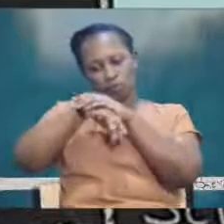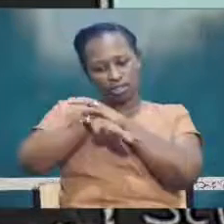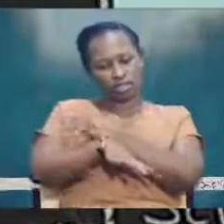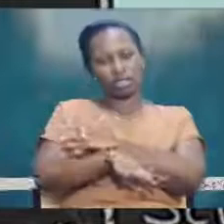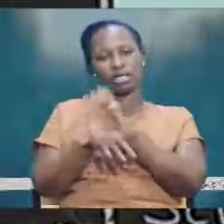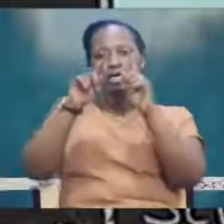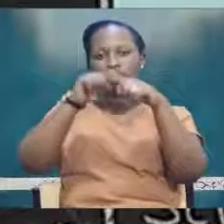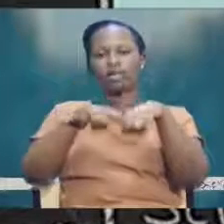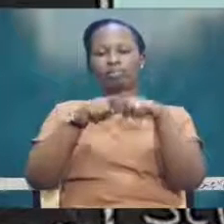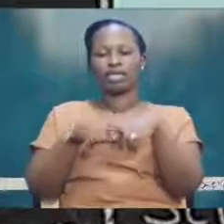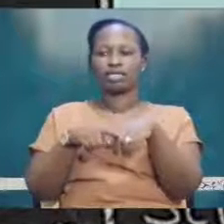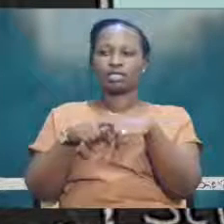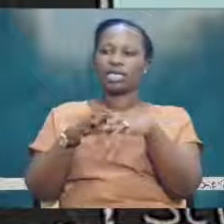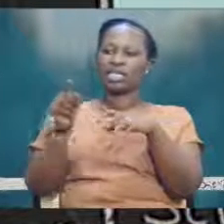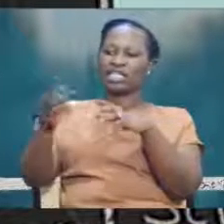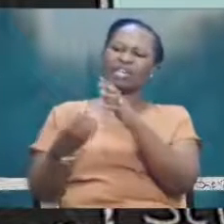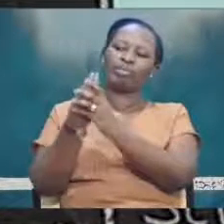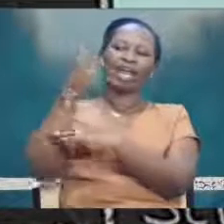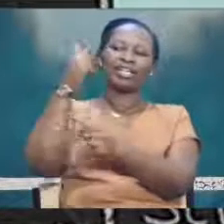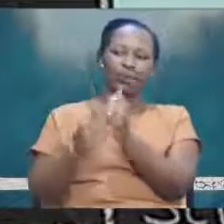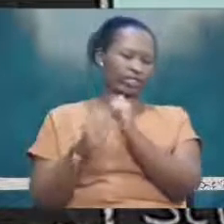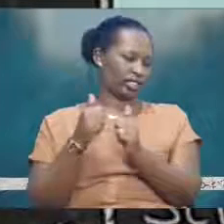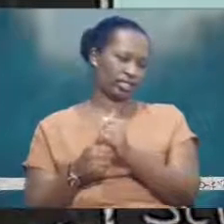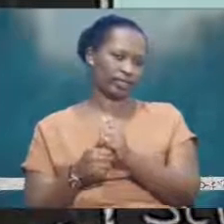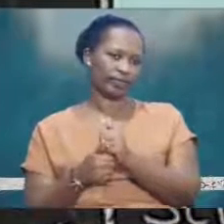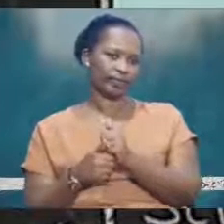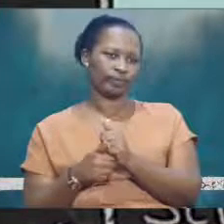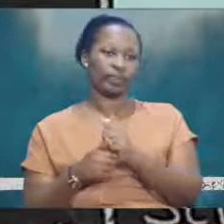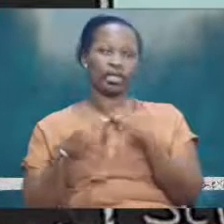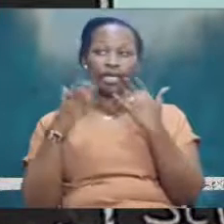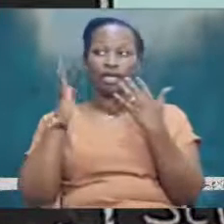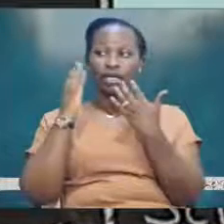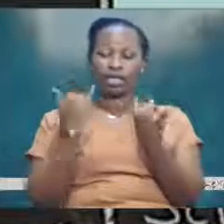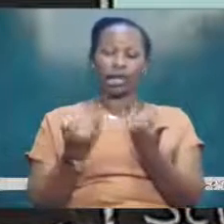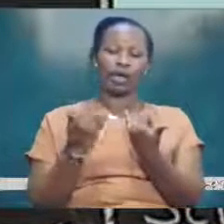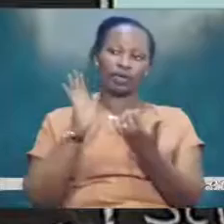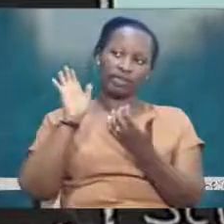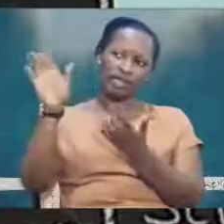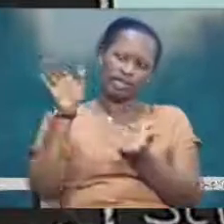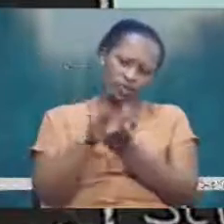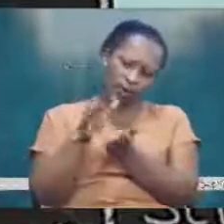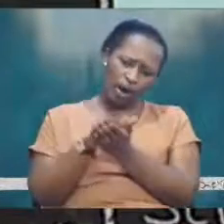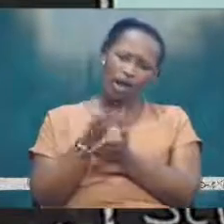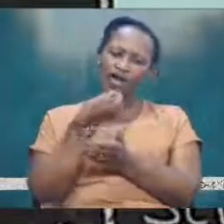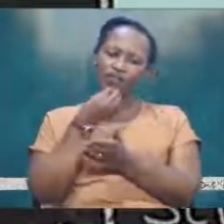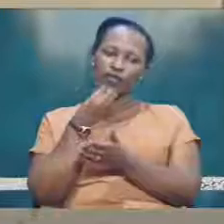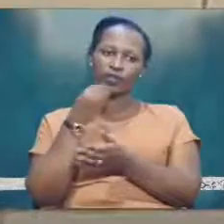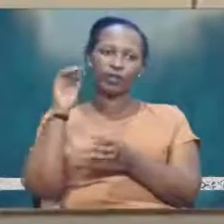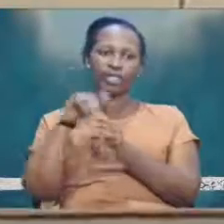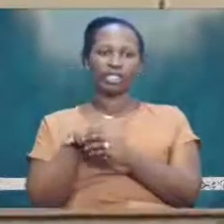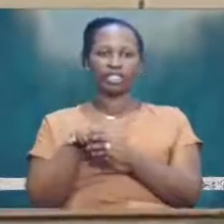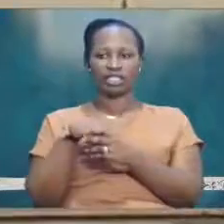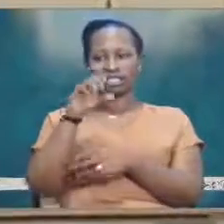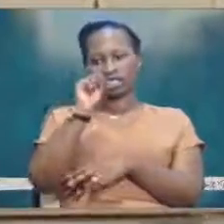It depends on the type of the plant. Now, they store food in form of